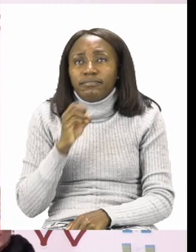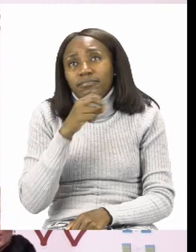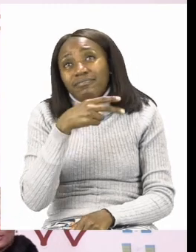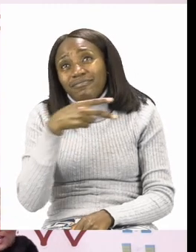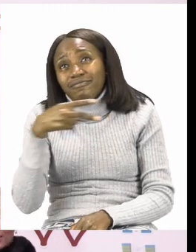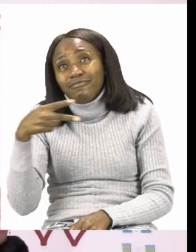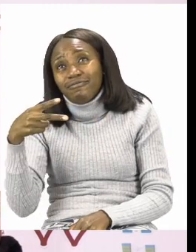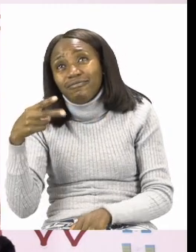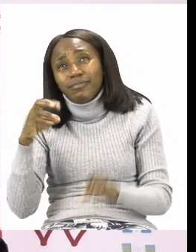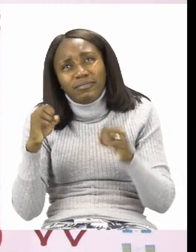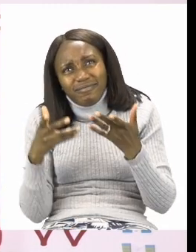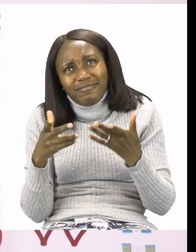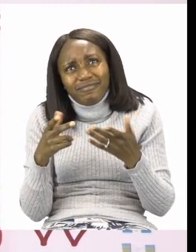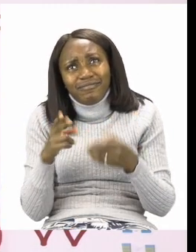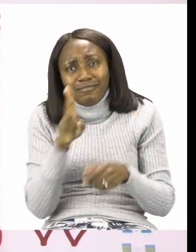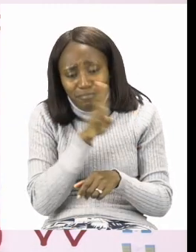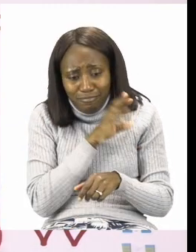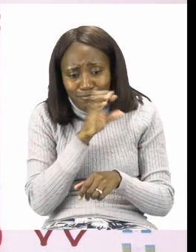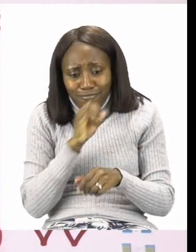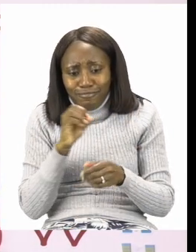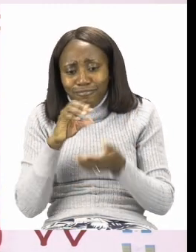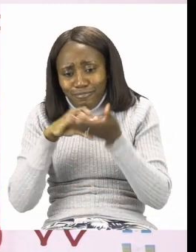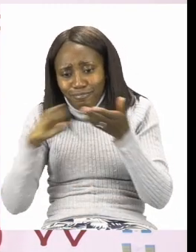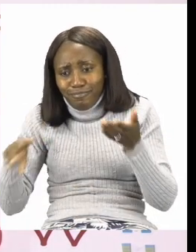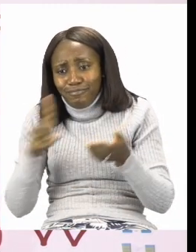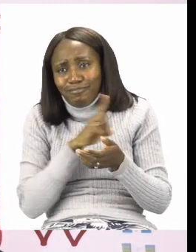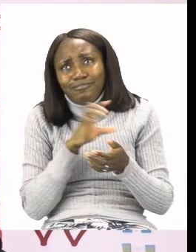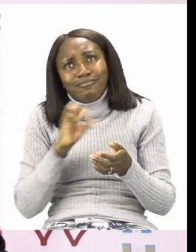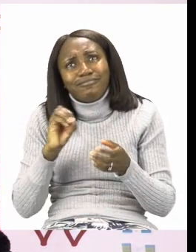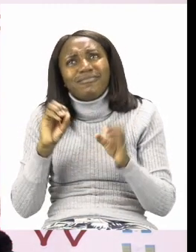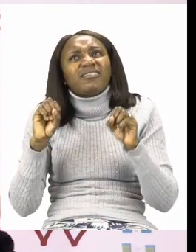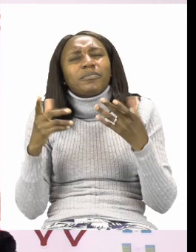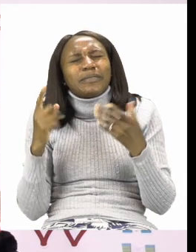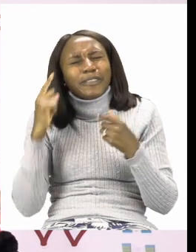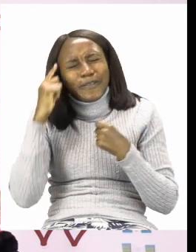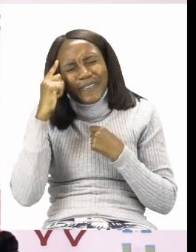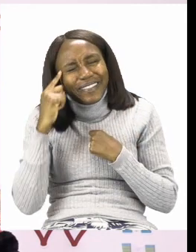is 20 minus 10? Let's think.